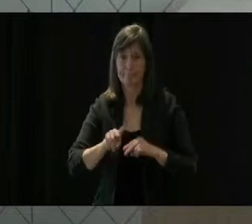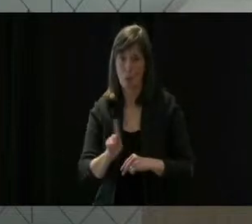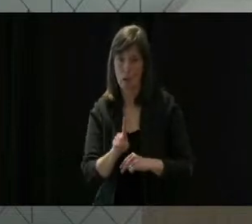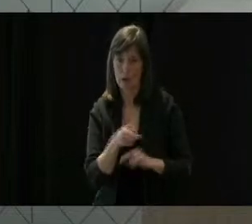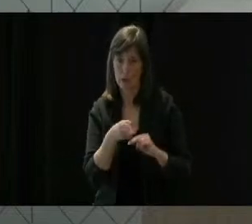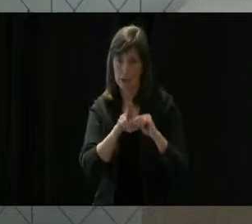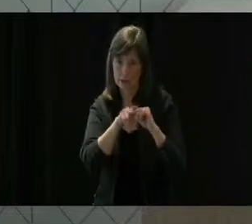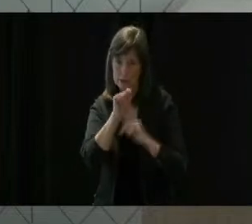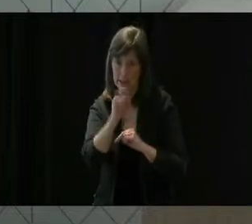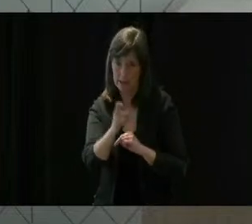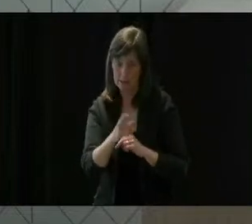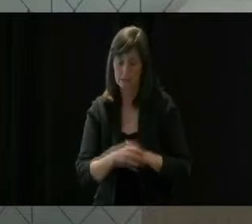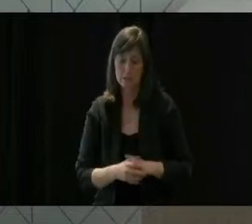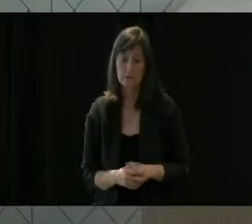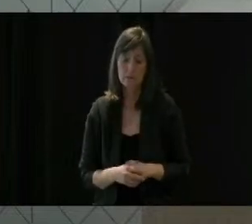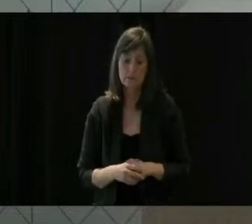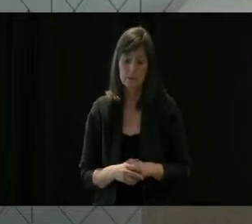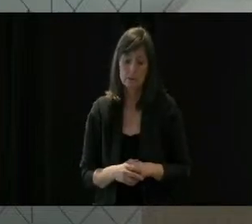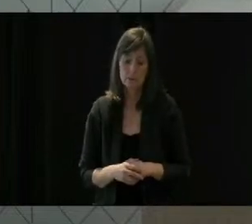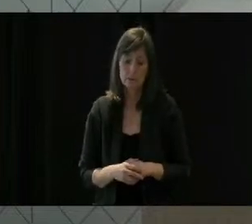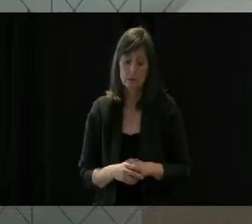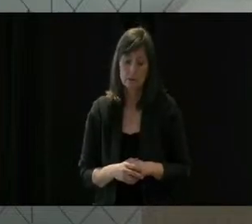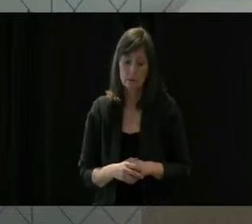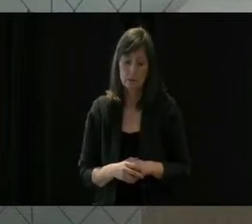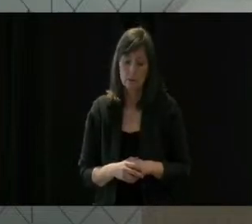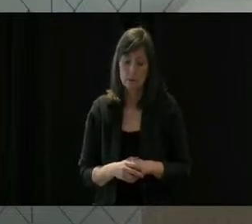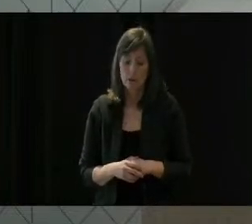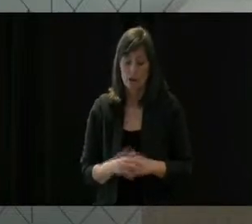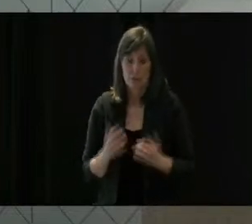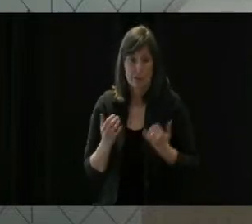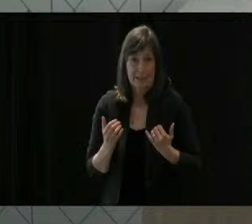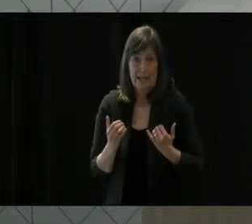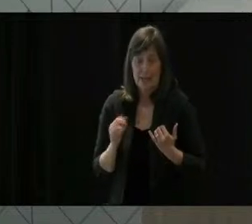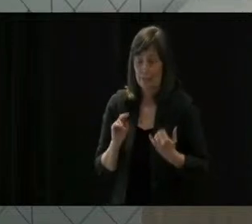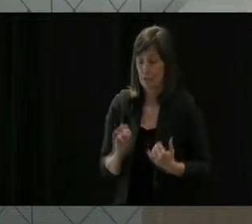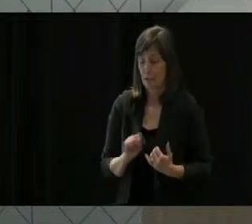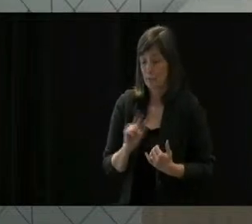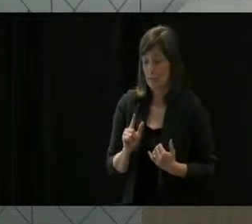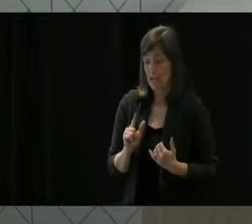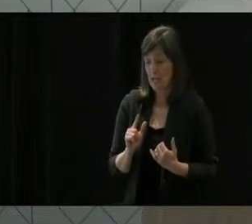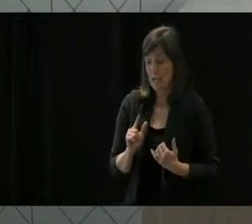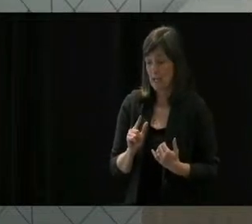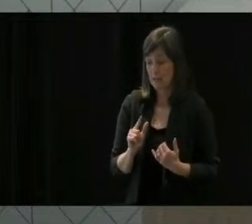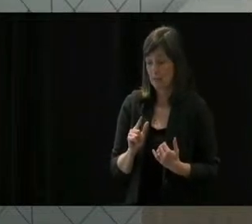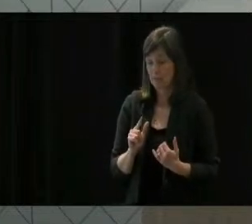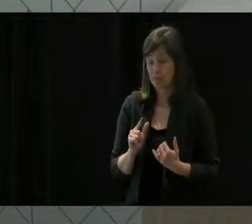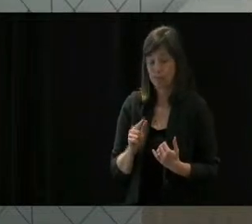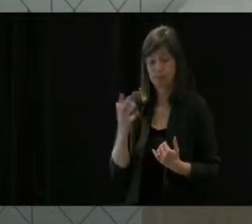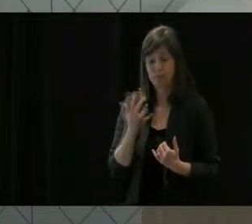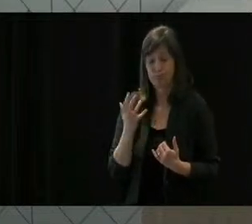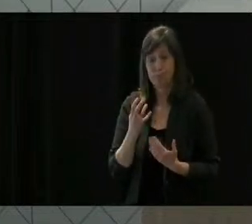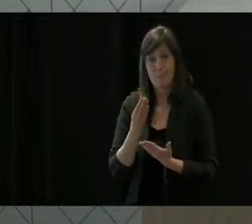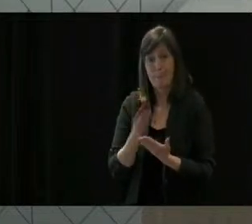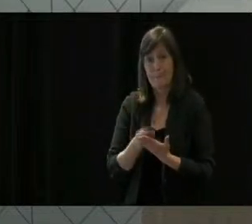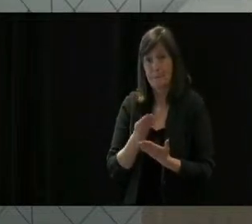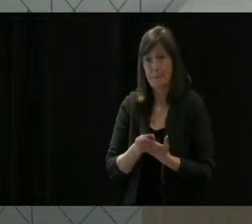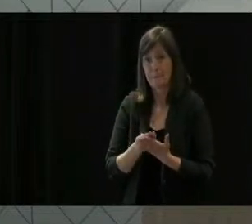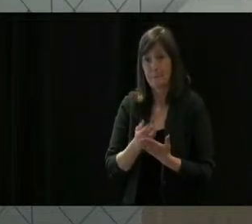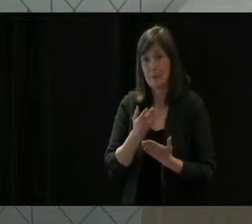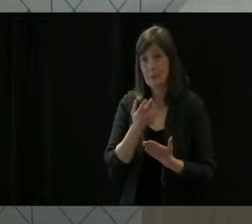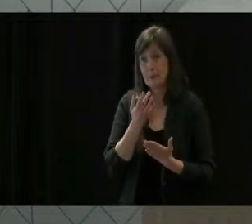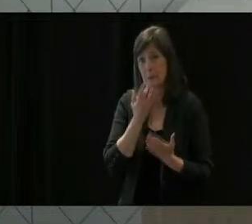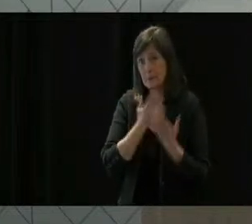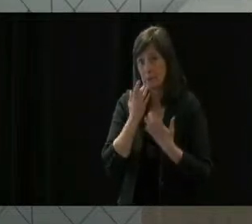say is that the province's financial situation is grave. And we've tried